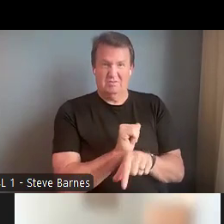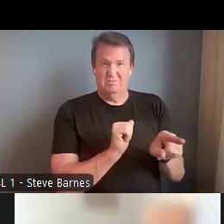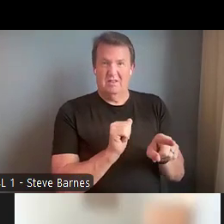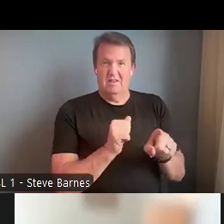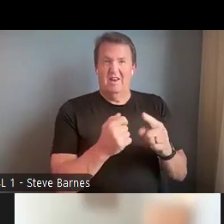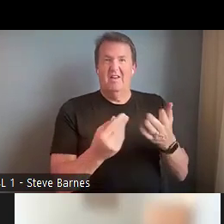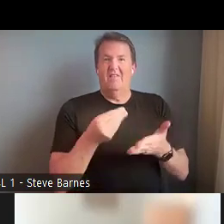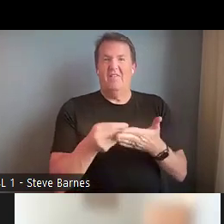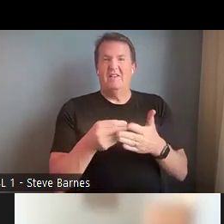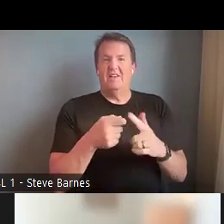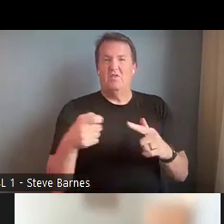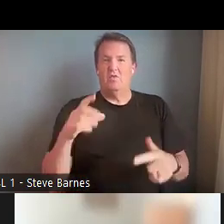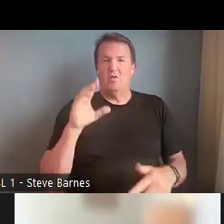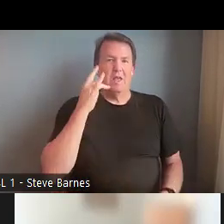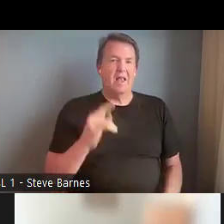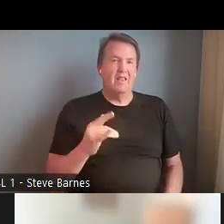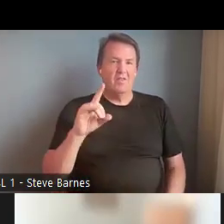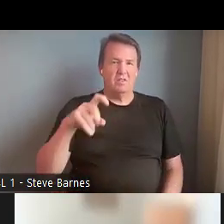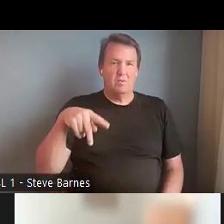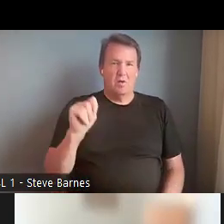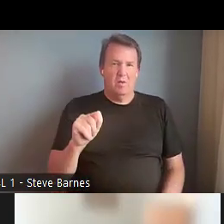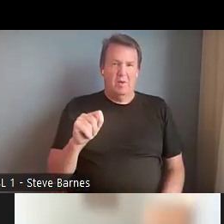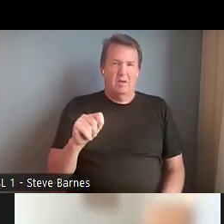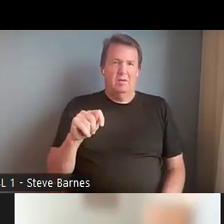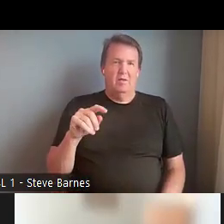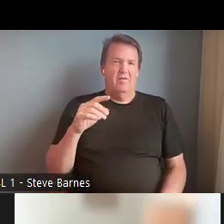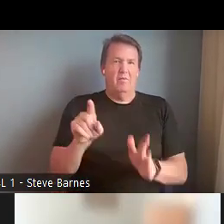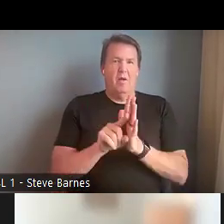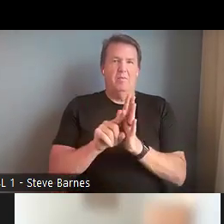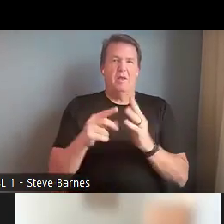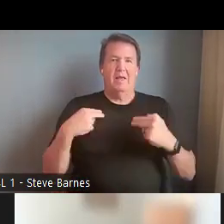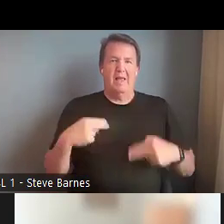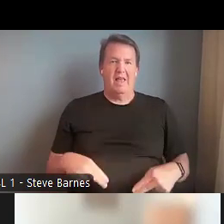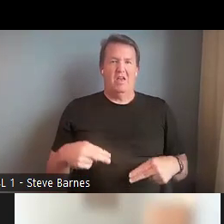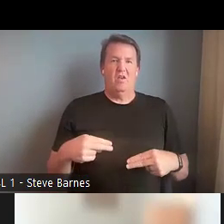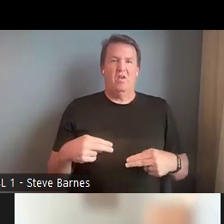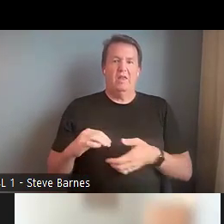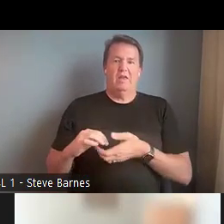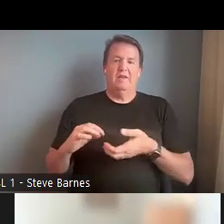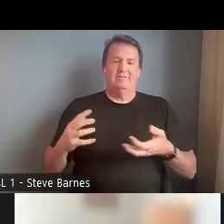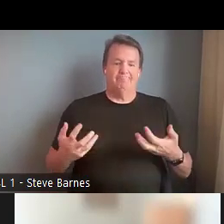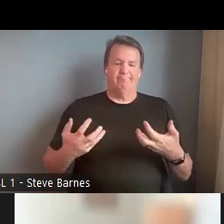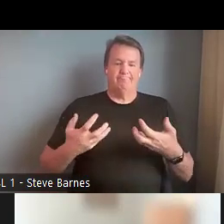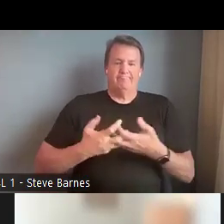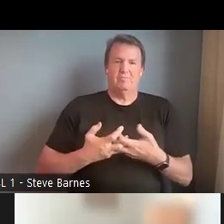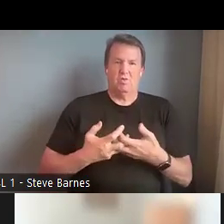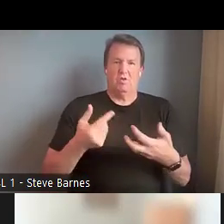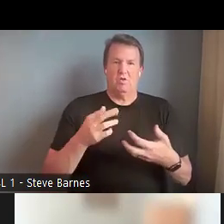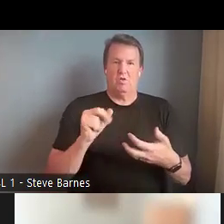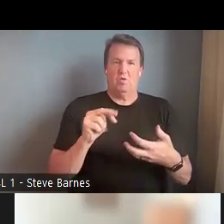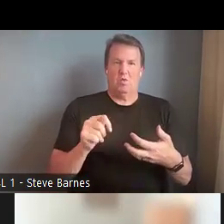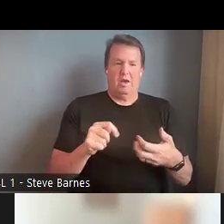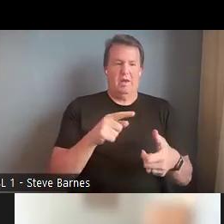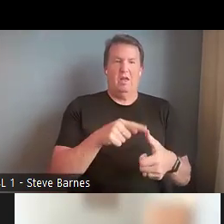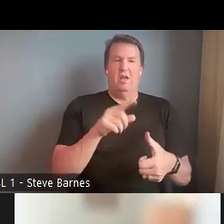the California Department of Public Health. And it's a consortium grant with UCSF, UC San Diego, and